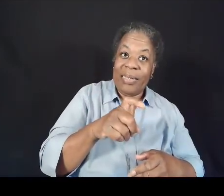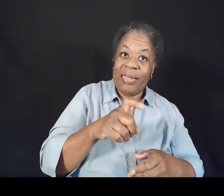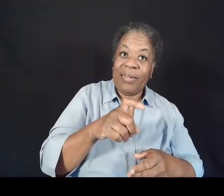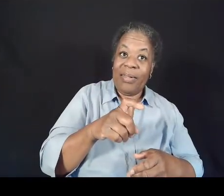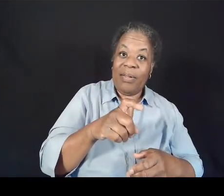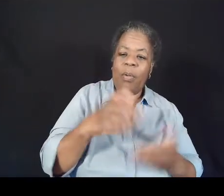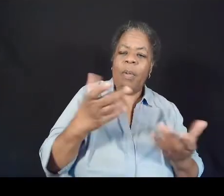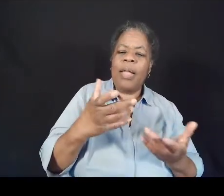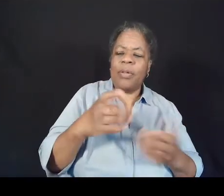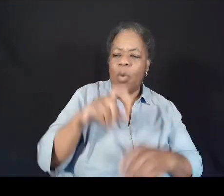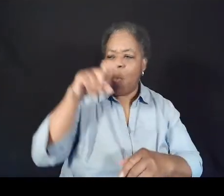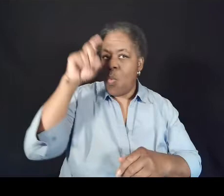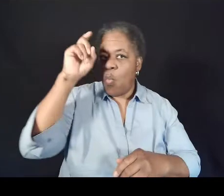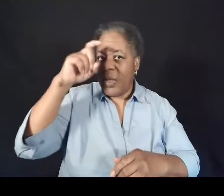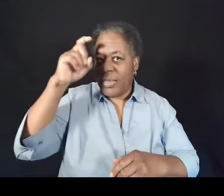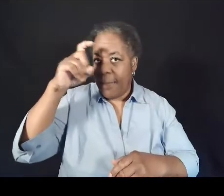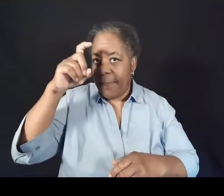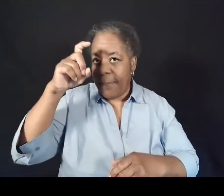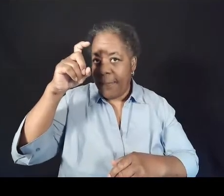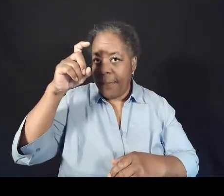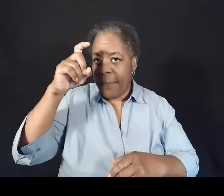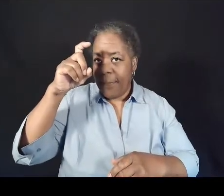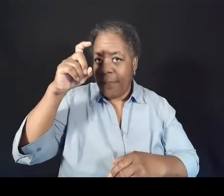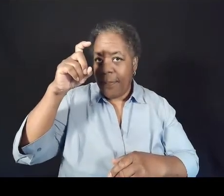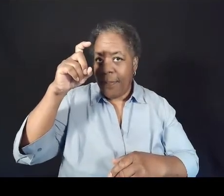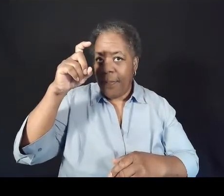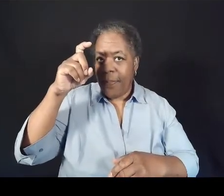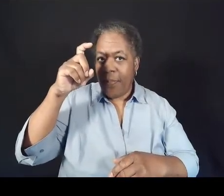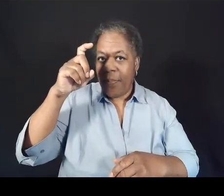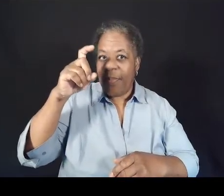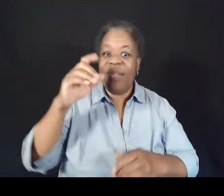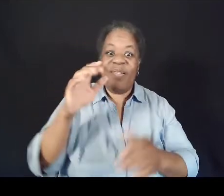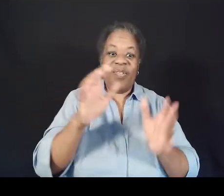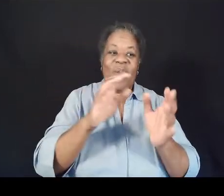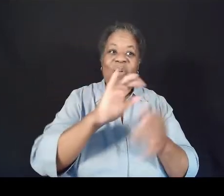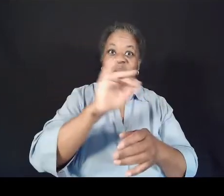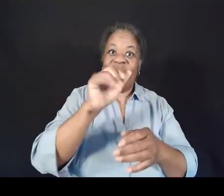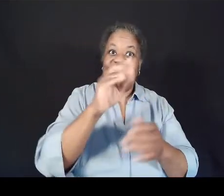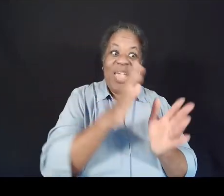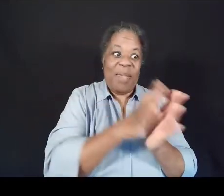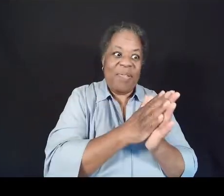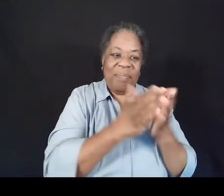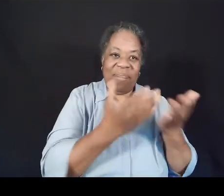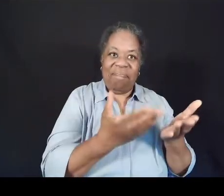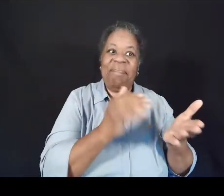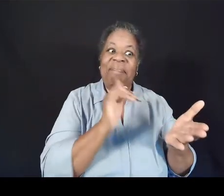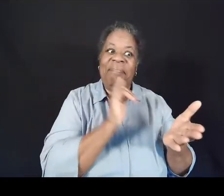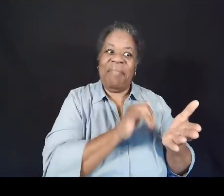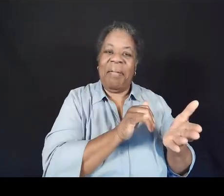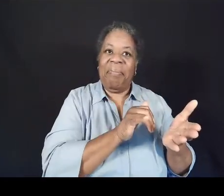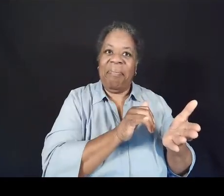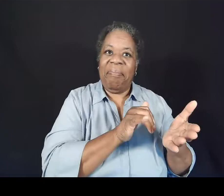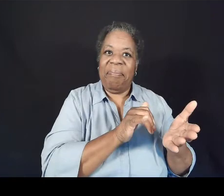wisdom. And so that's where James takes them in the next couple of verses.